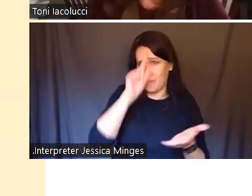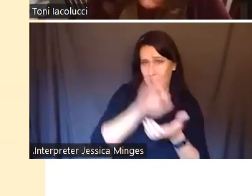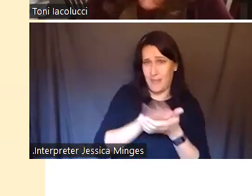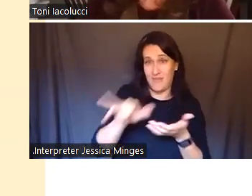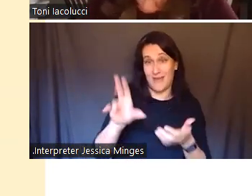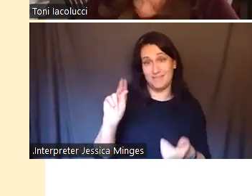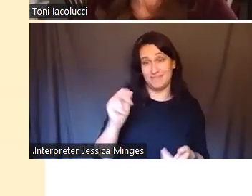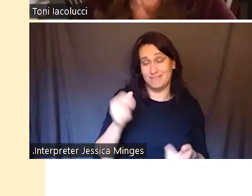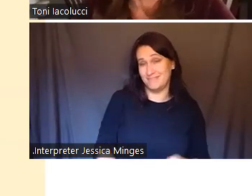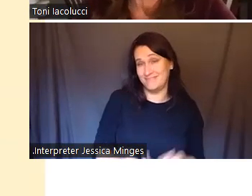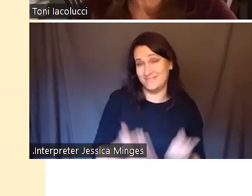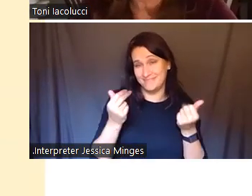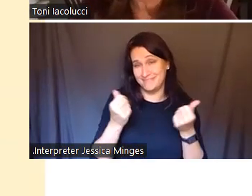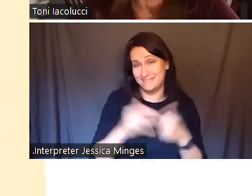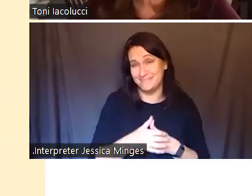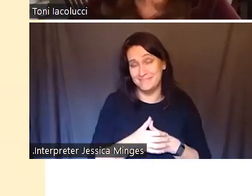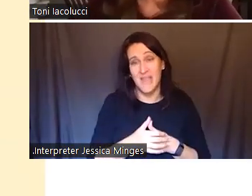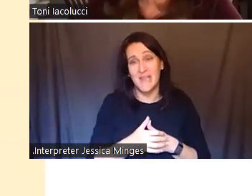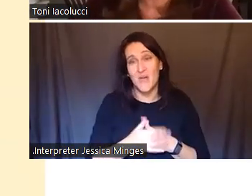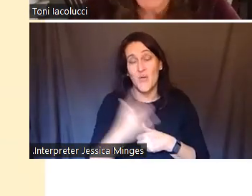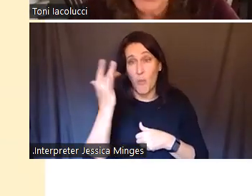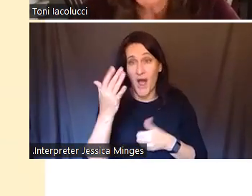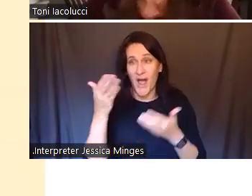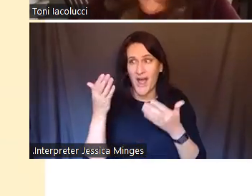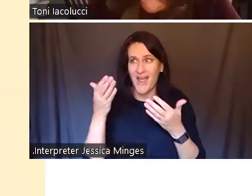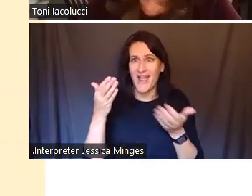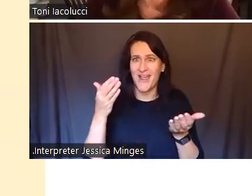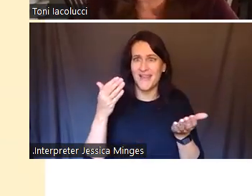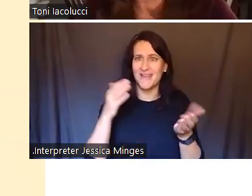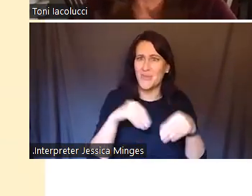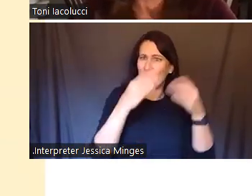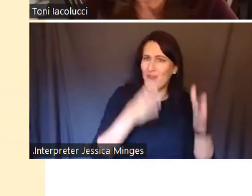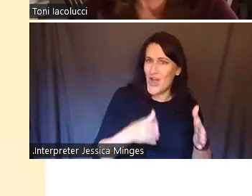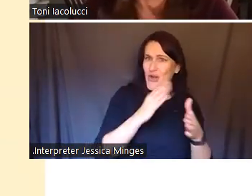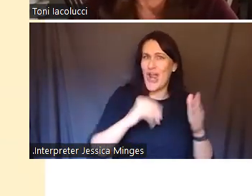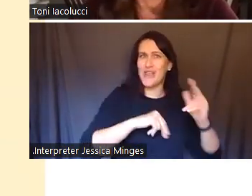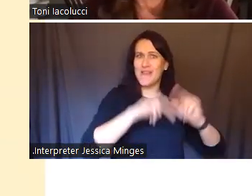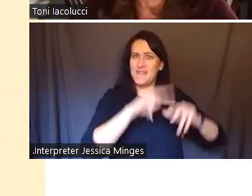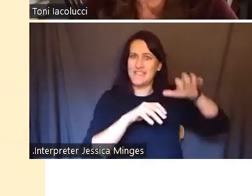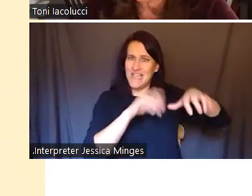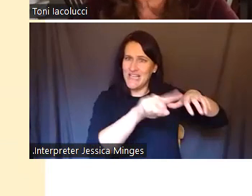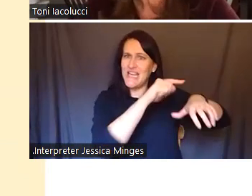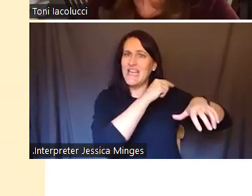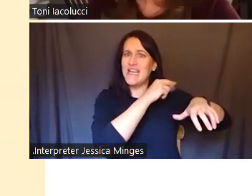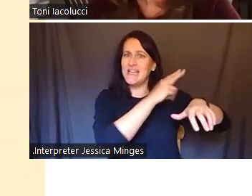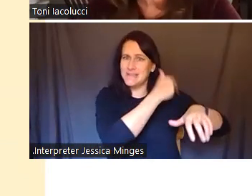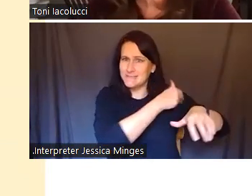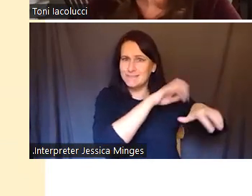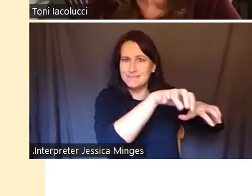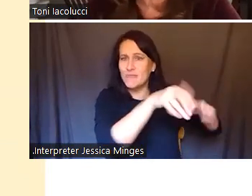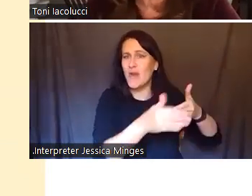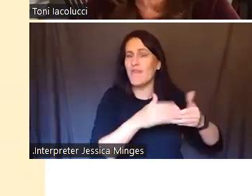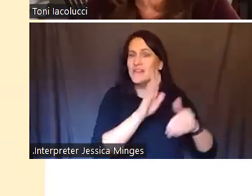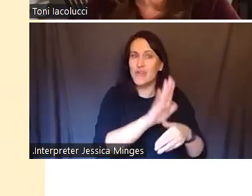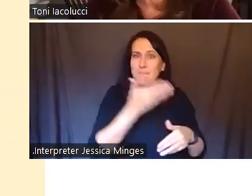Okay, because it's in the providers and the facilities' best interest to provide